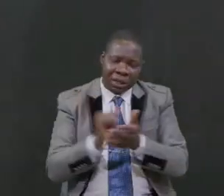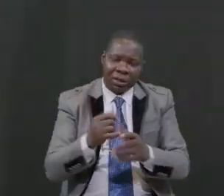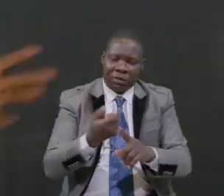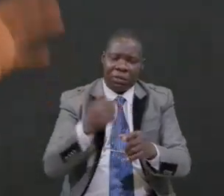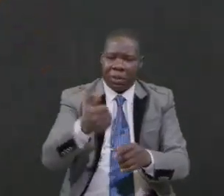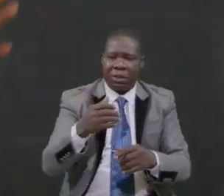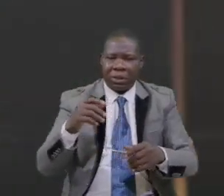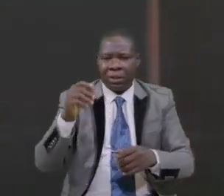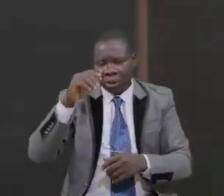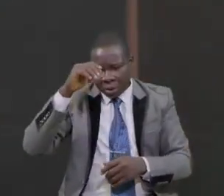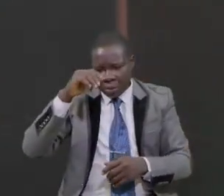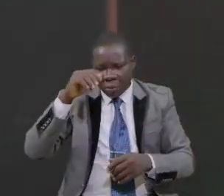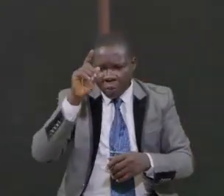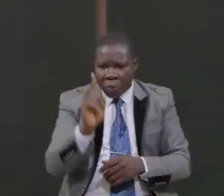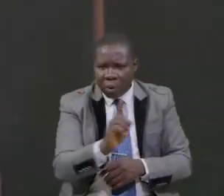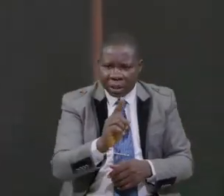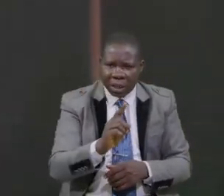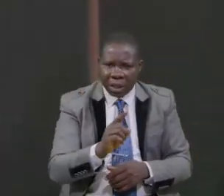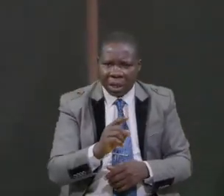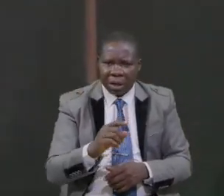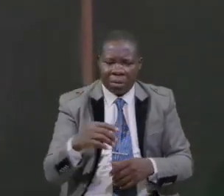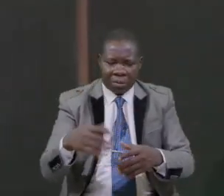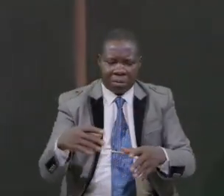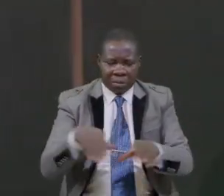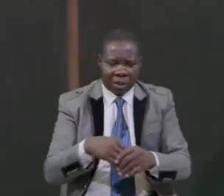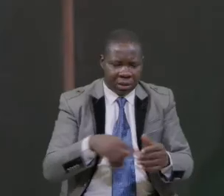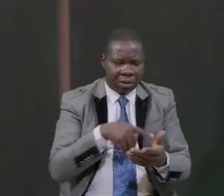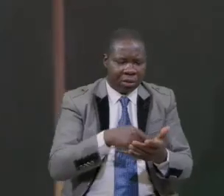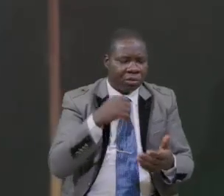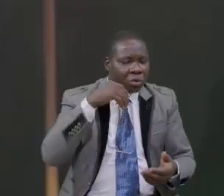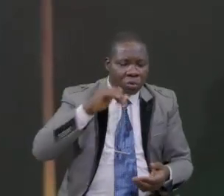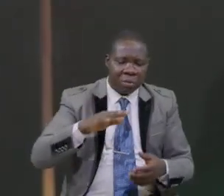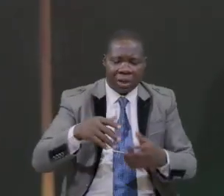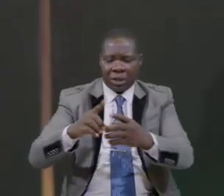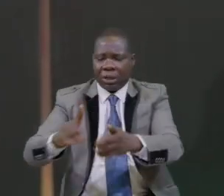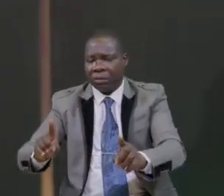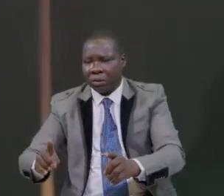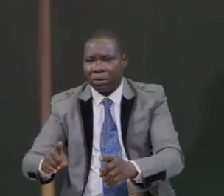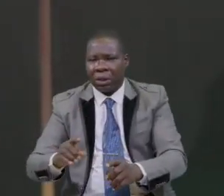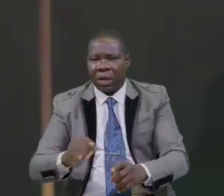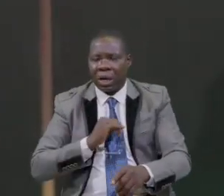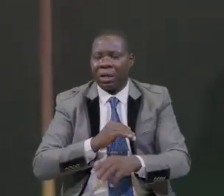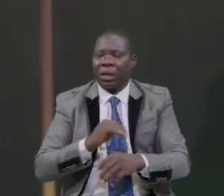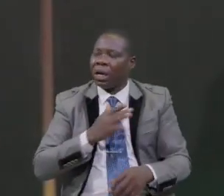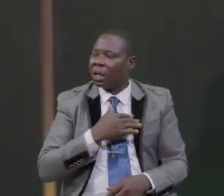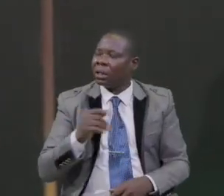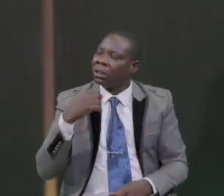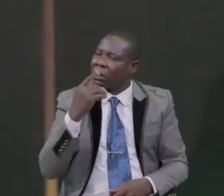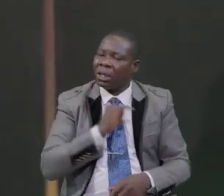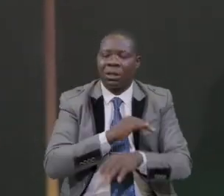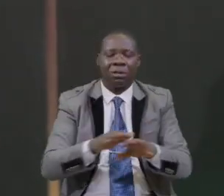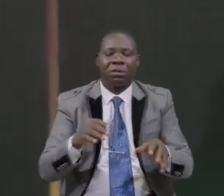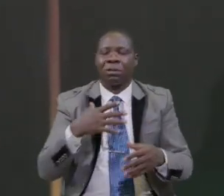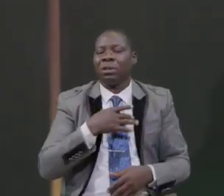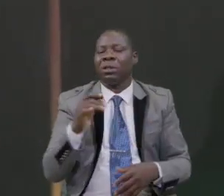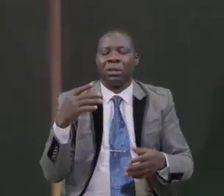this woman, and divorce and all that. Since that time, I don't like the man at all. Why don't